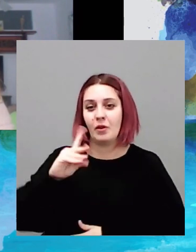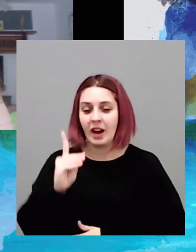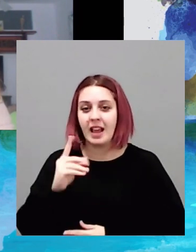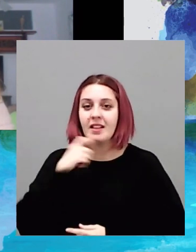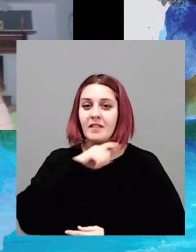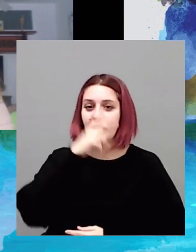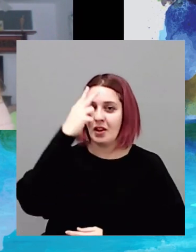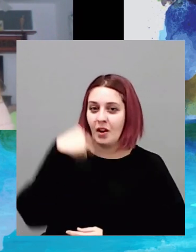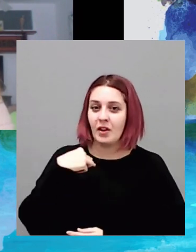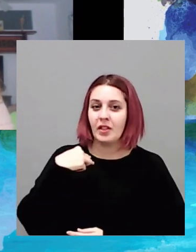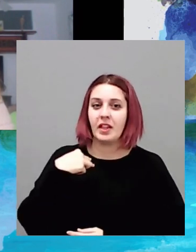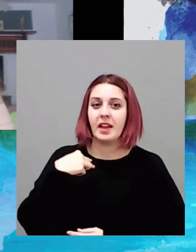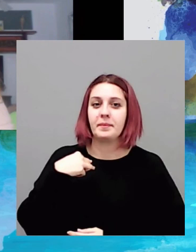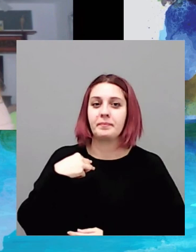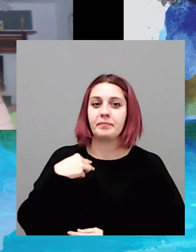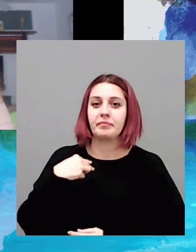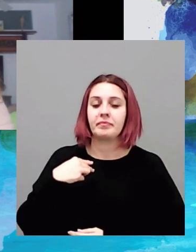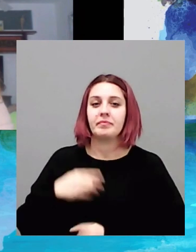through UNED,